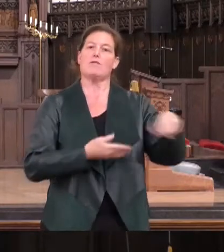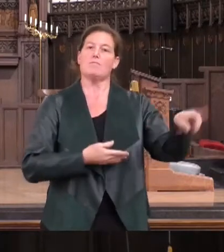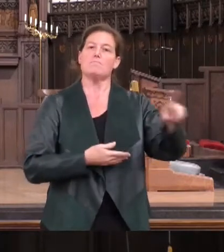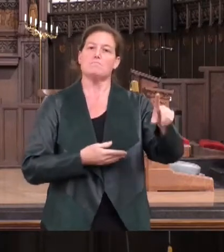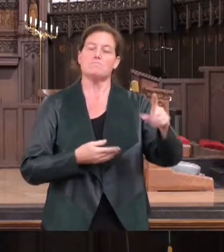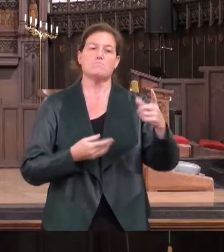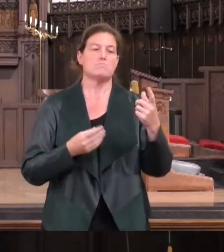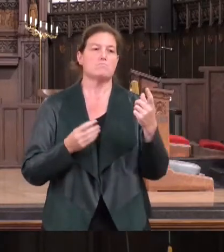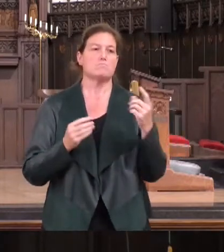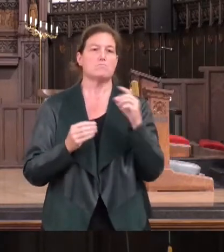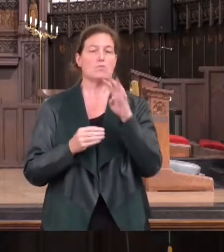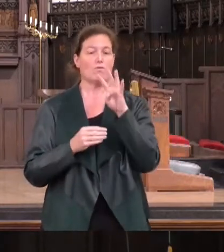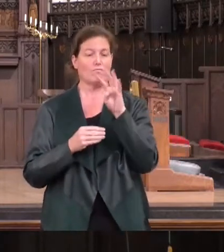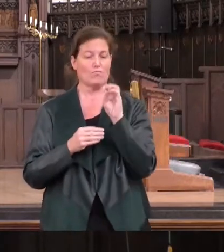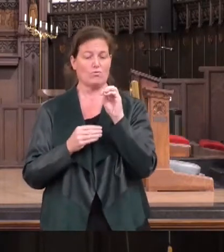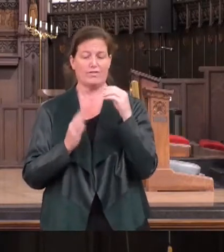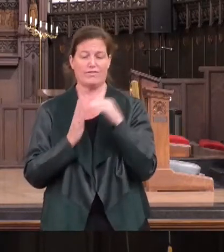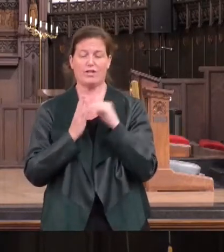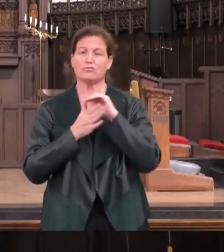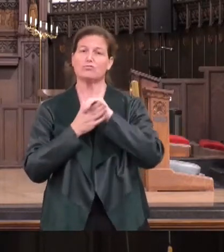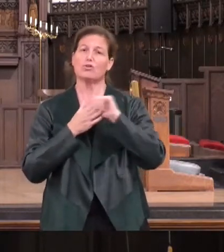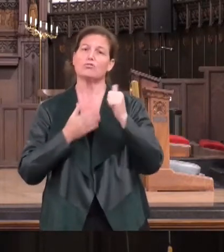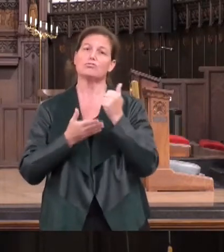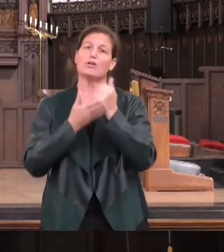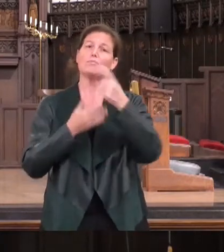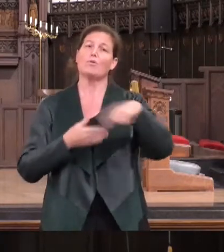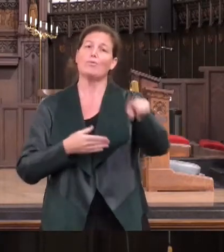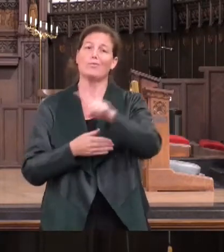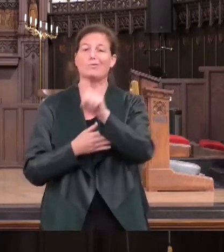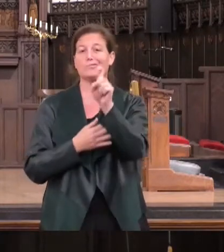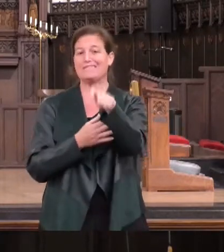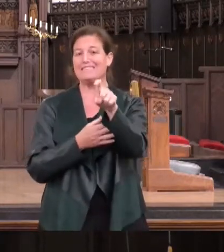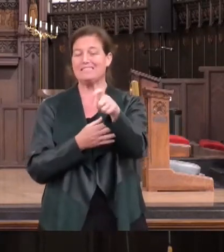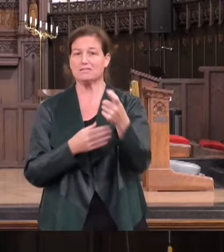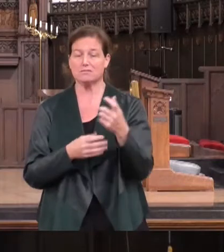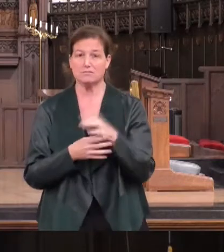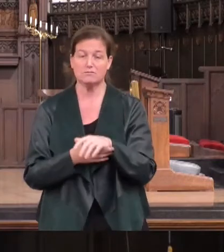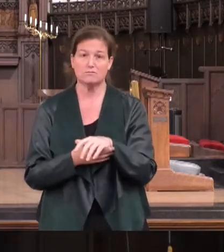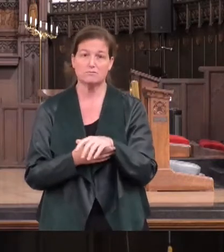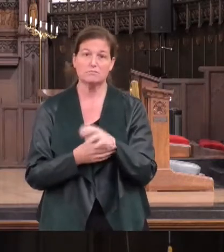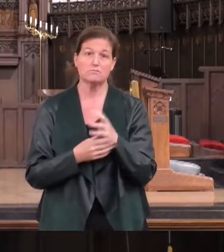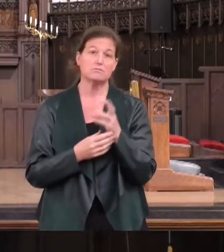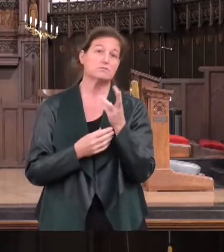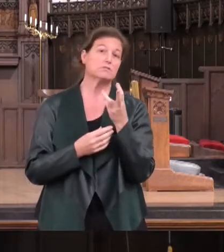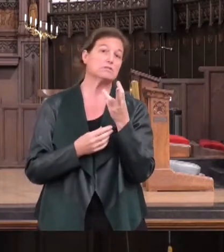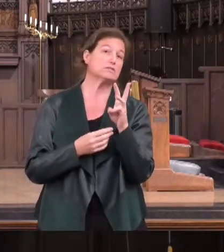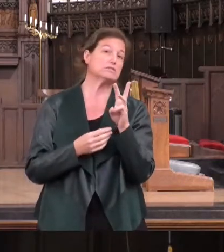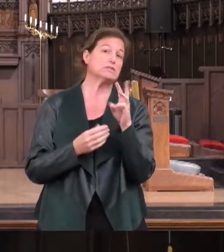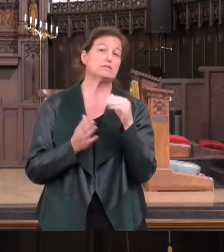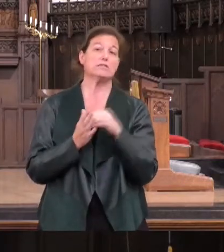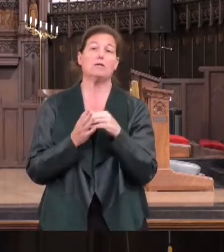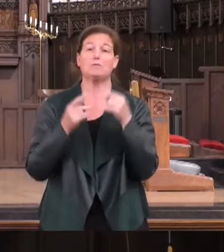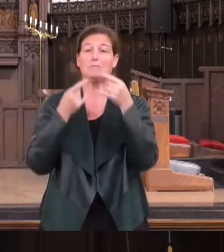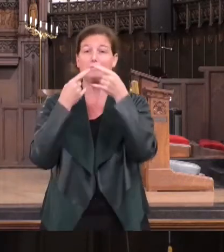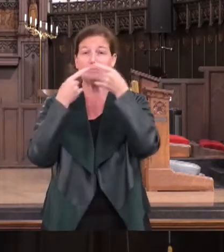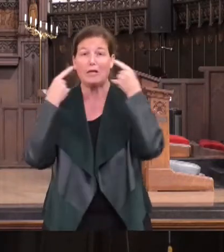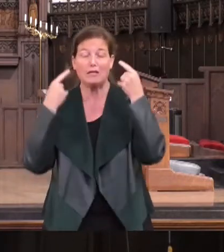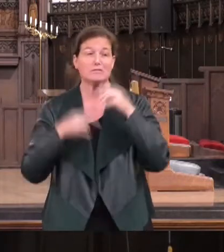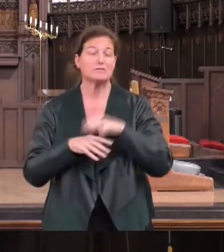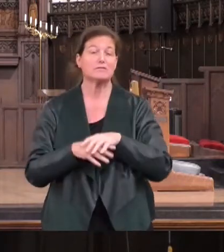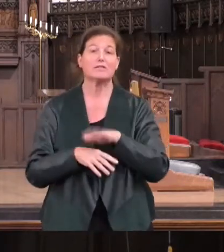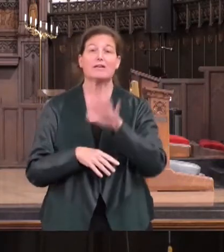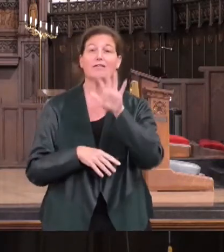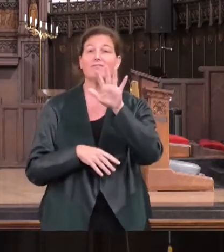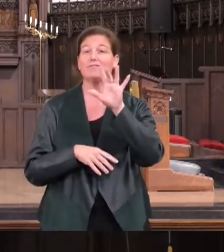over $40,000. Over 1,600 masks were made and donated. Over